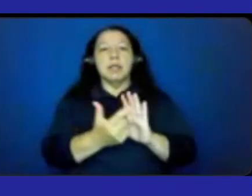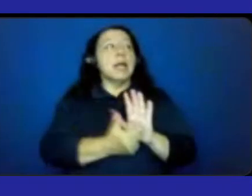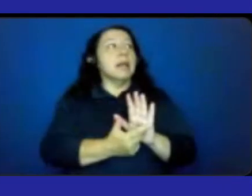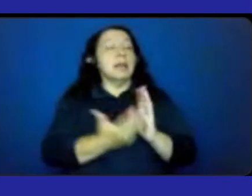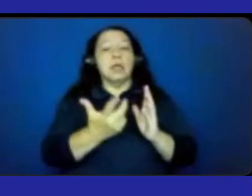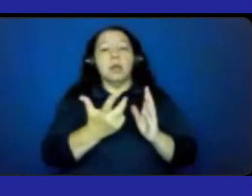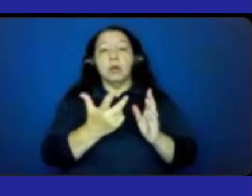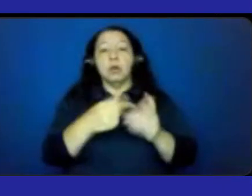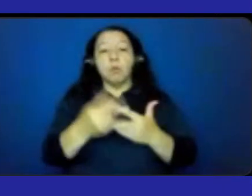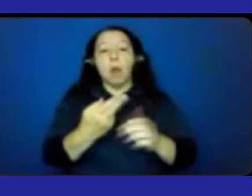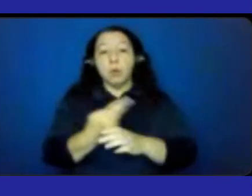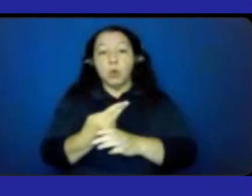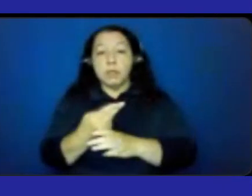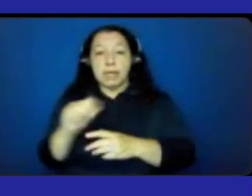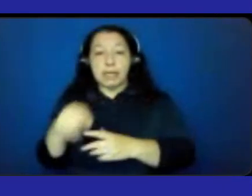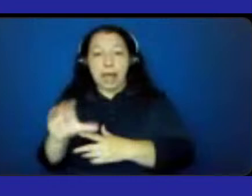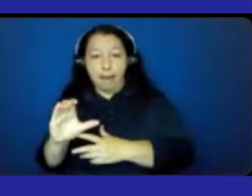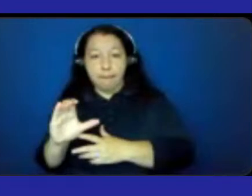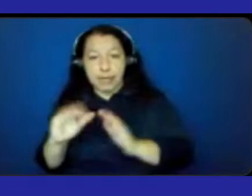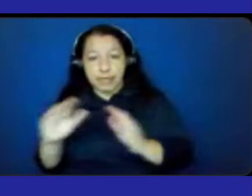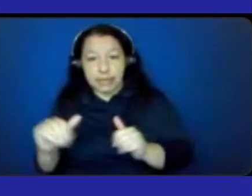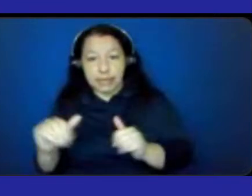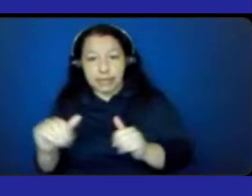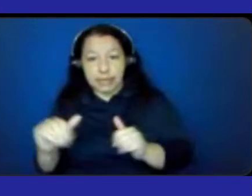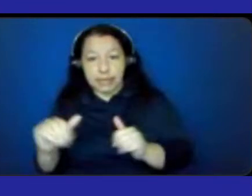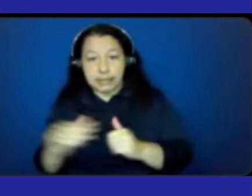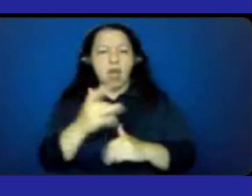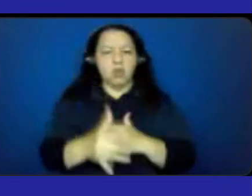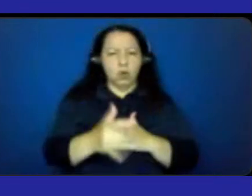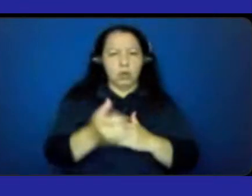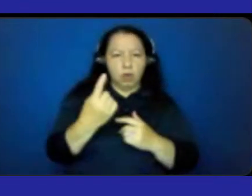insights from early Epic data on appointment utilization.